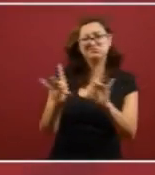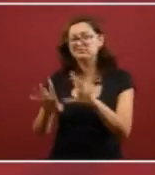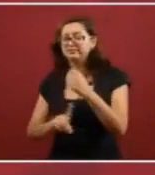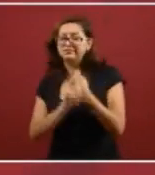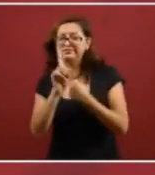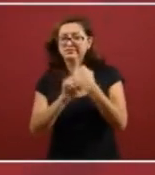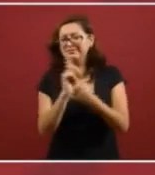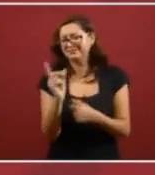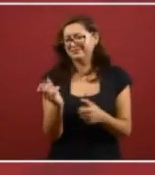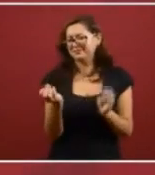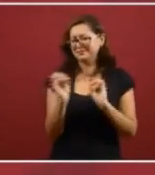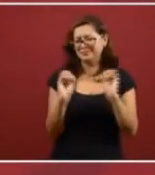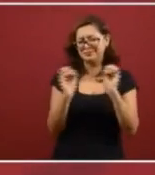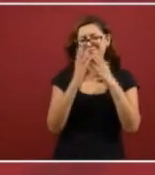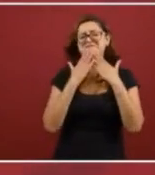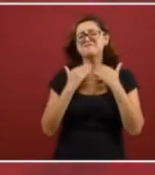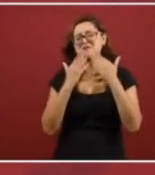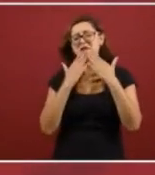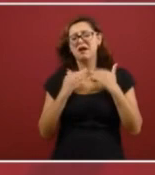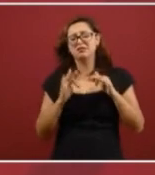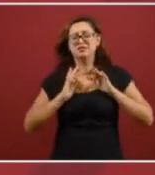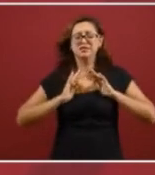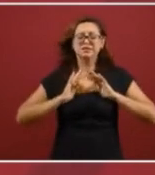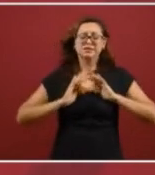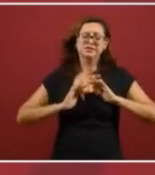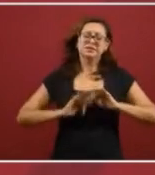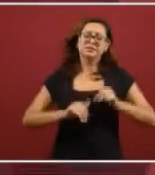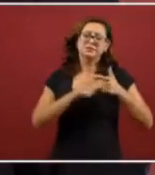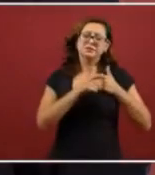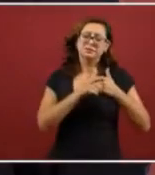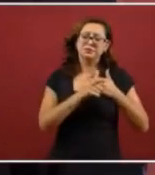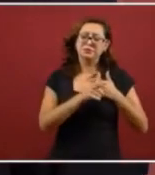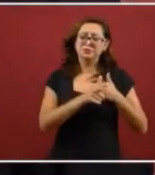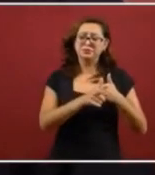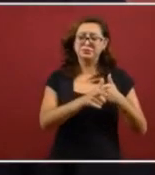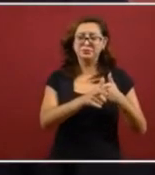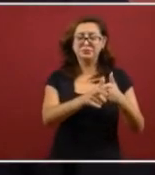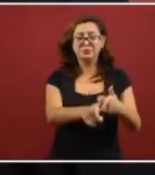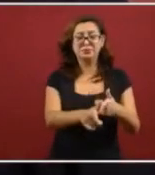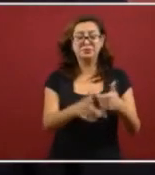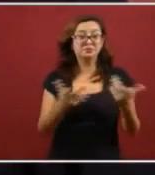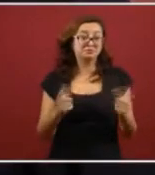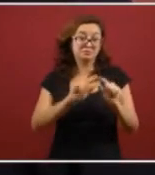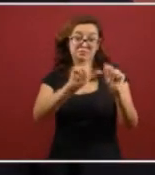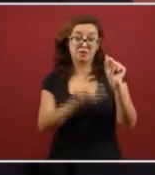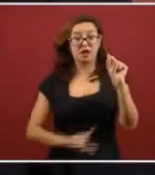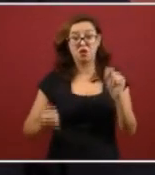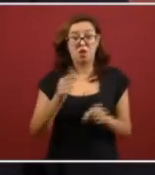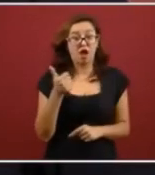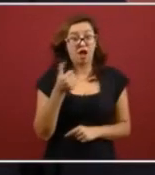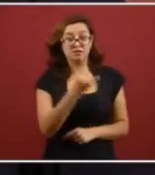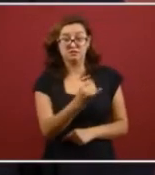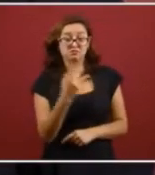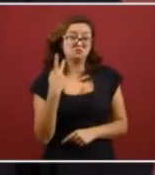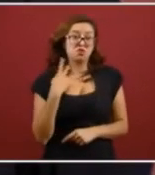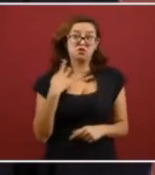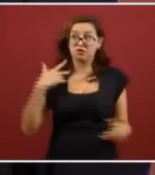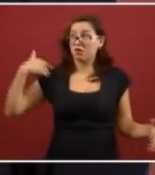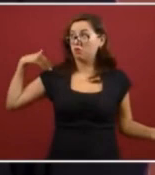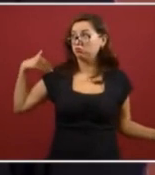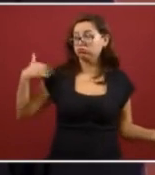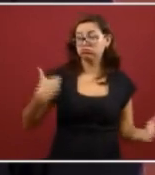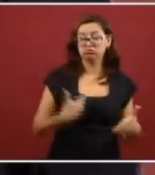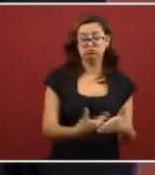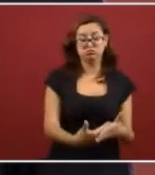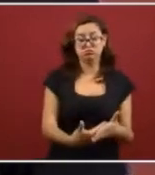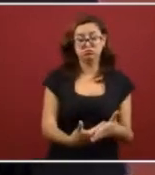have never have anything así happening. Es la historia política de México. That's the